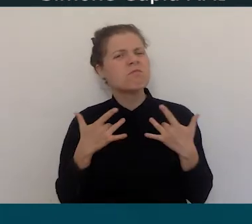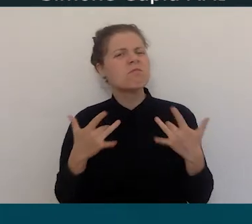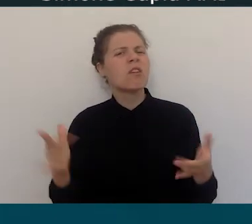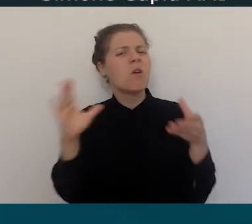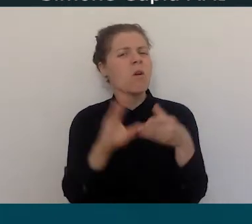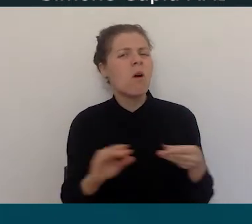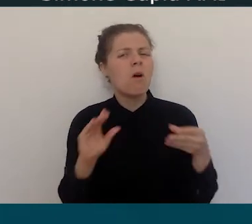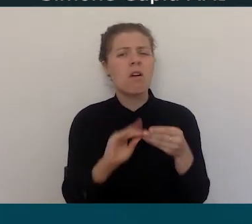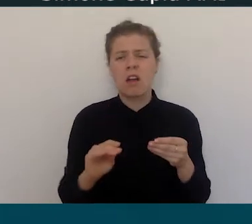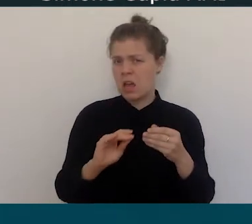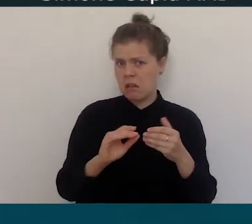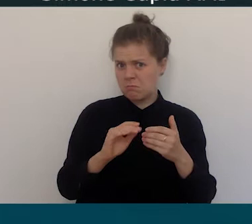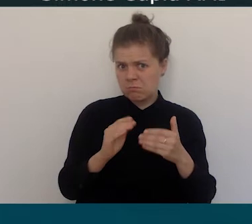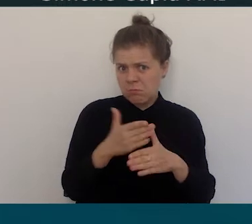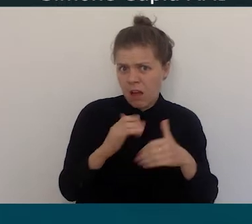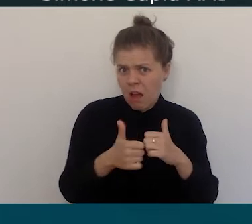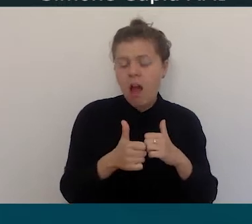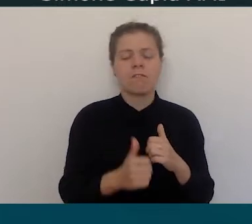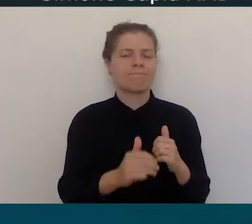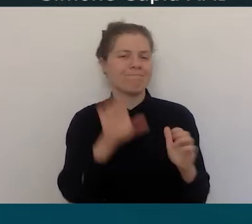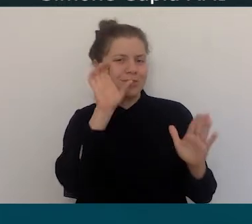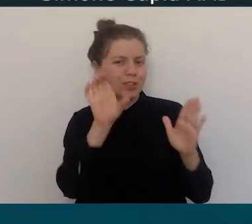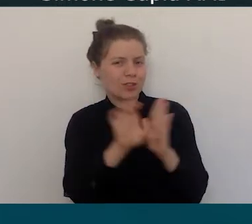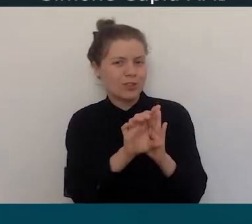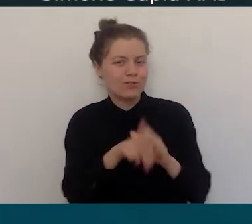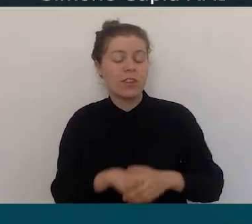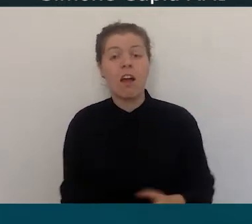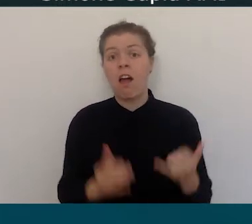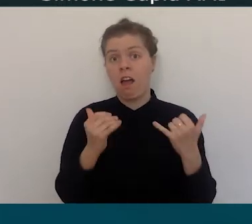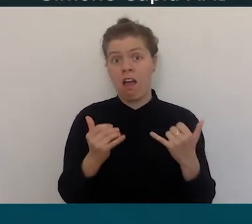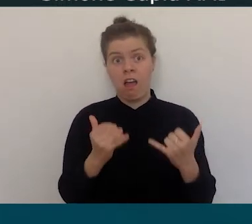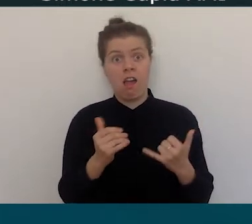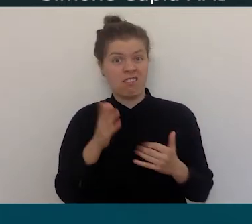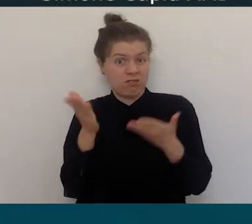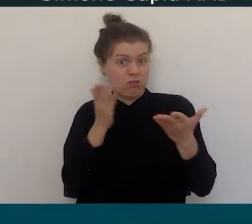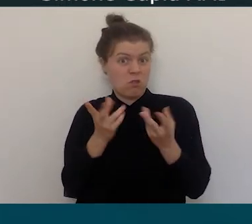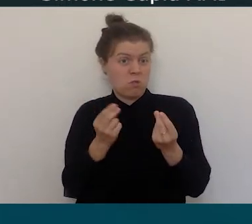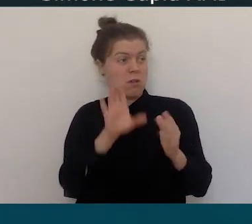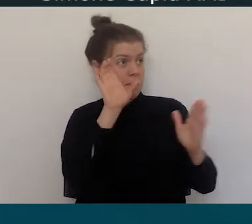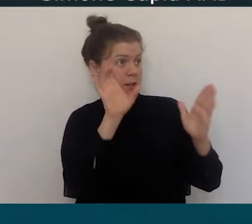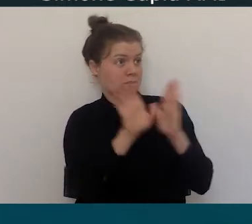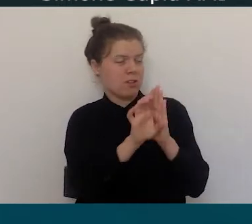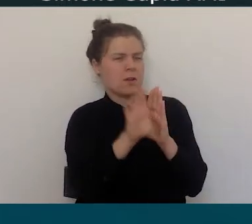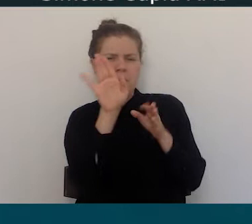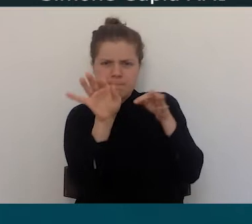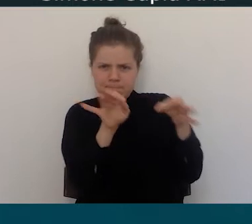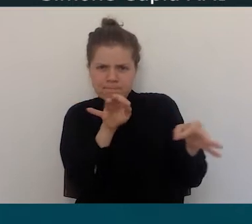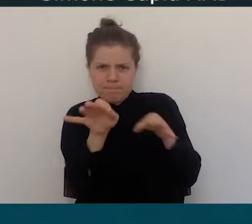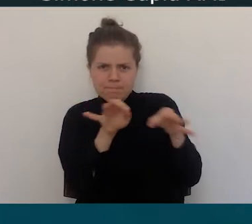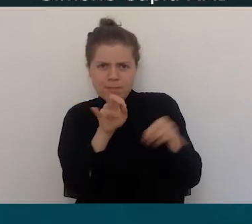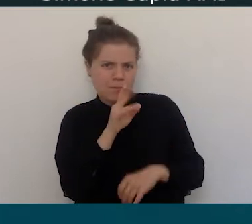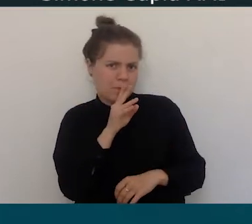through pictures. With this particular service, we now have to turn those pictures into verbal descriptions. So you're making